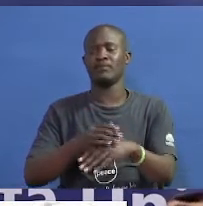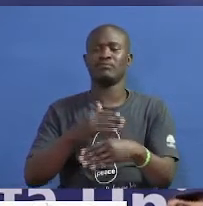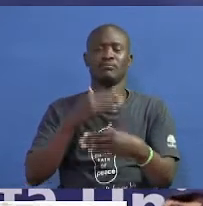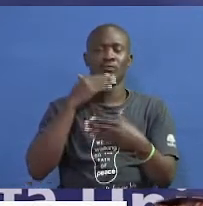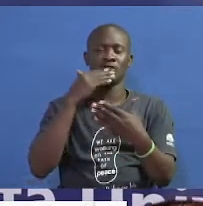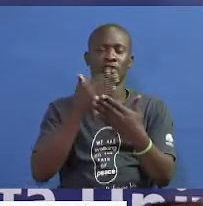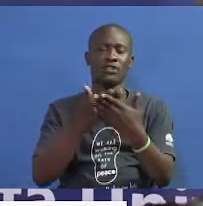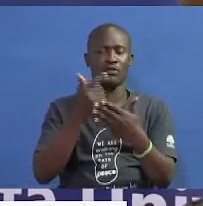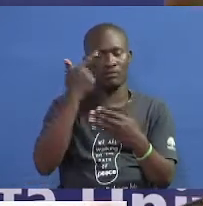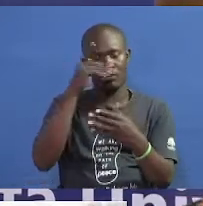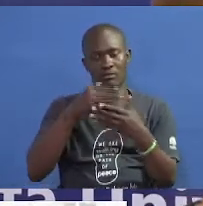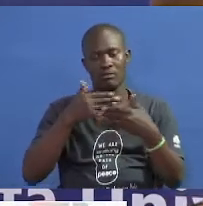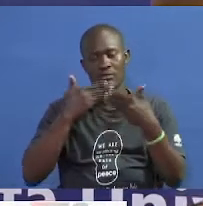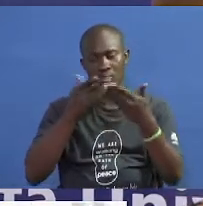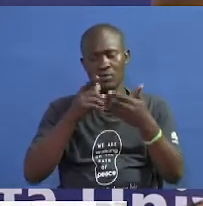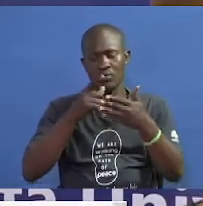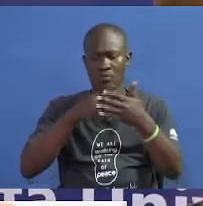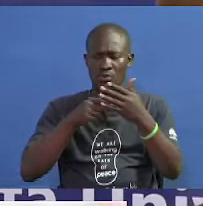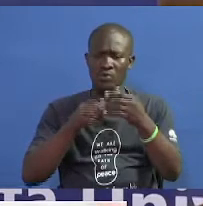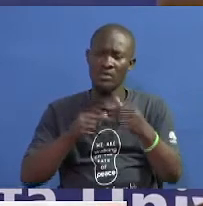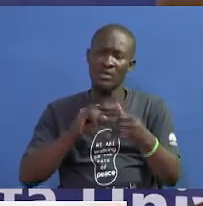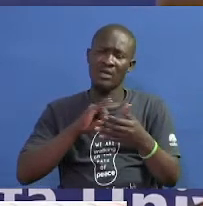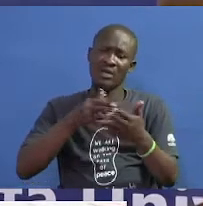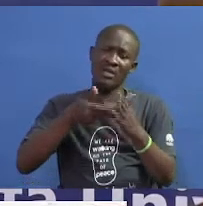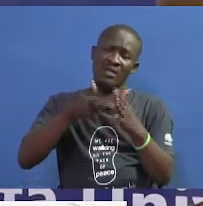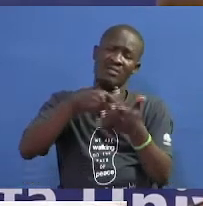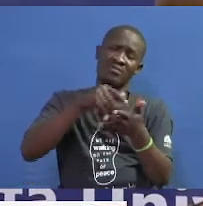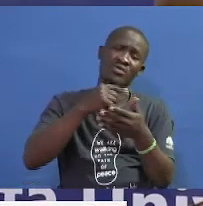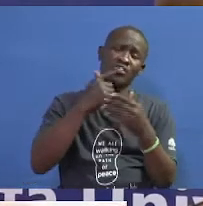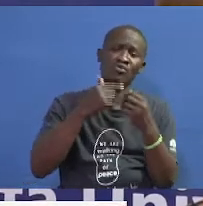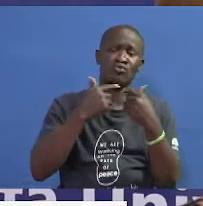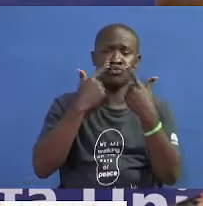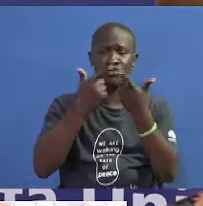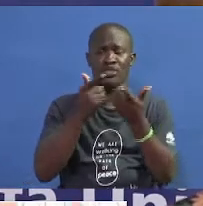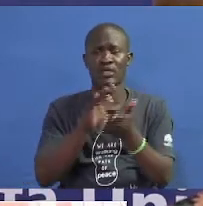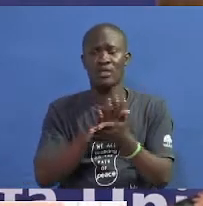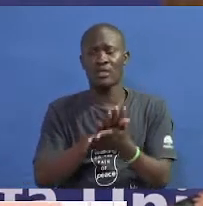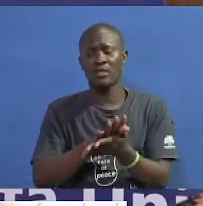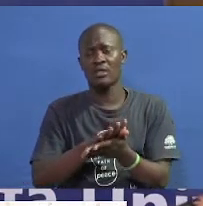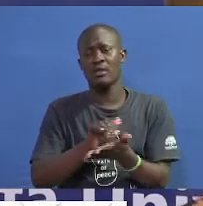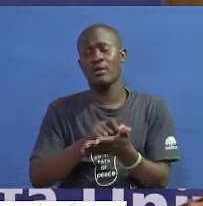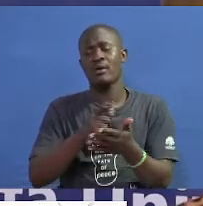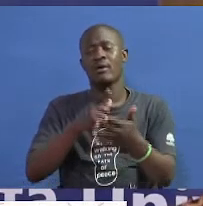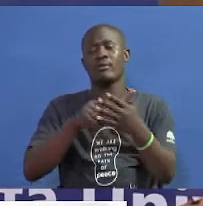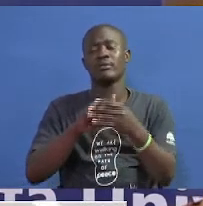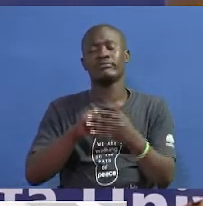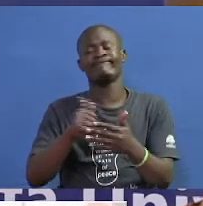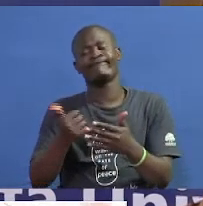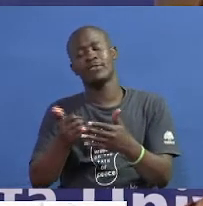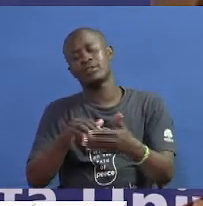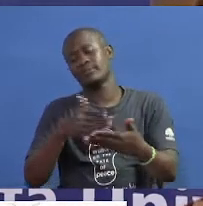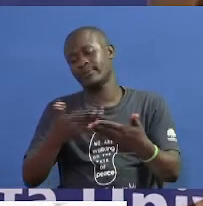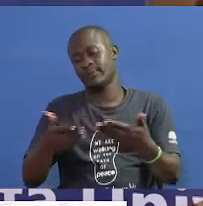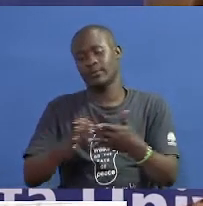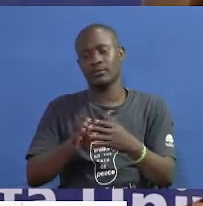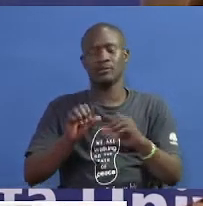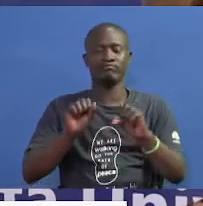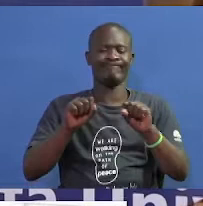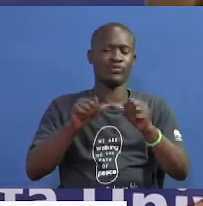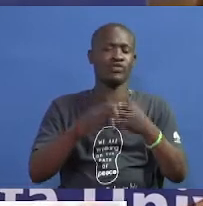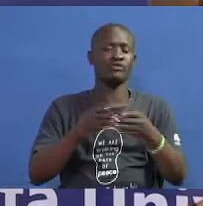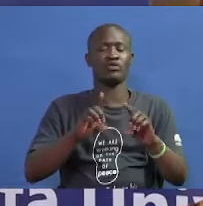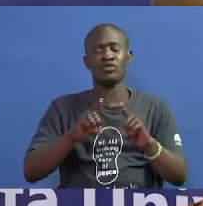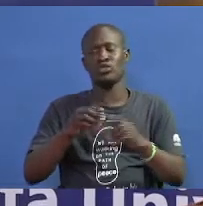Thank you very much for that response. What I meant to you to address was, I mean, what are those things that you couldn't be able